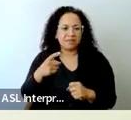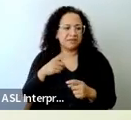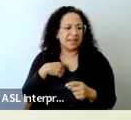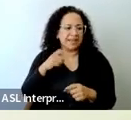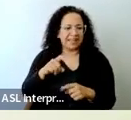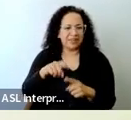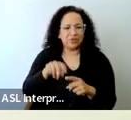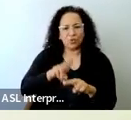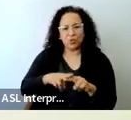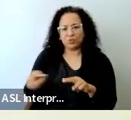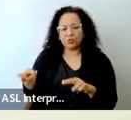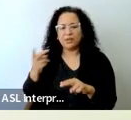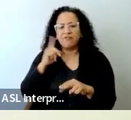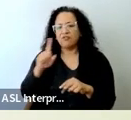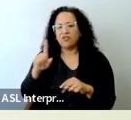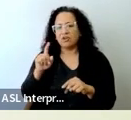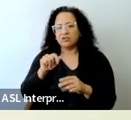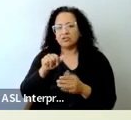surgery.